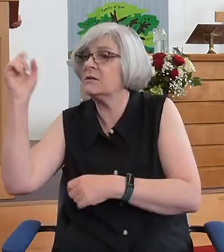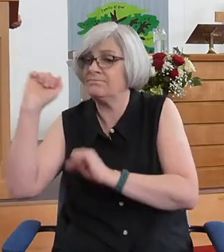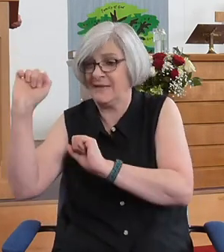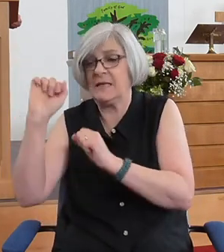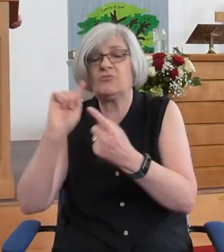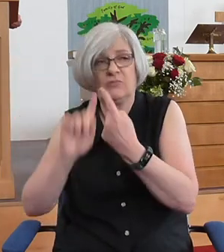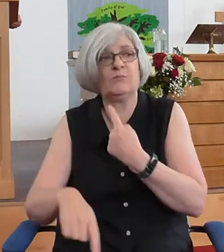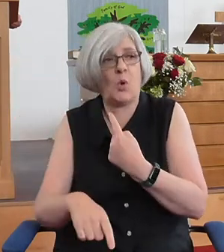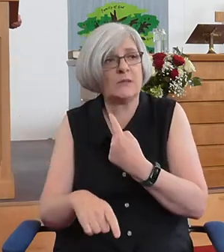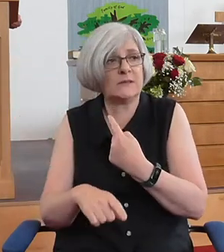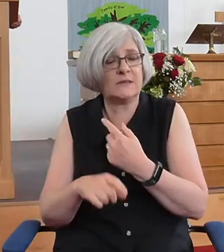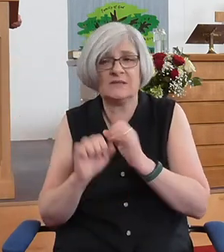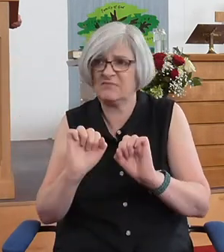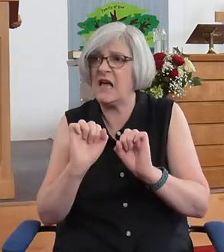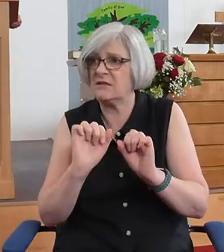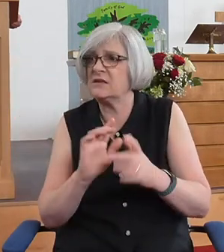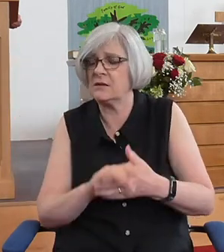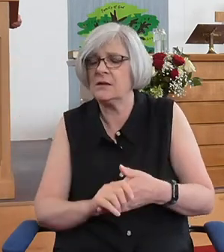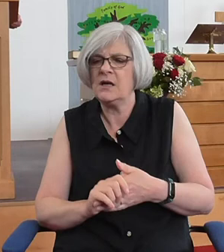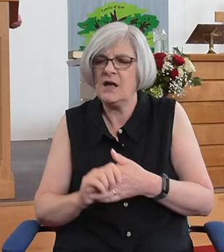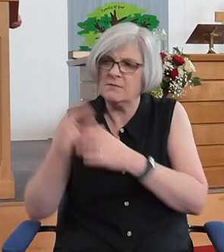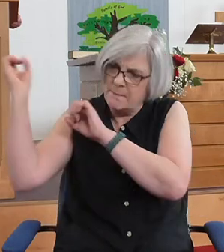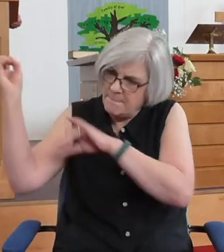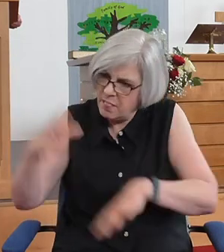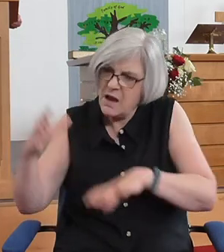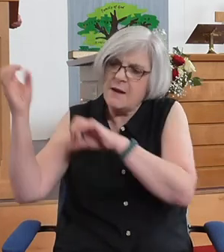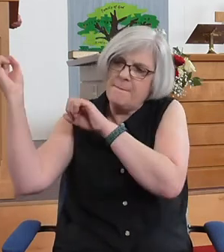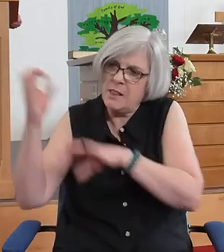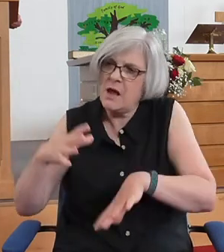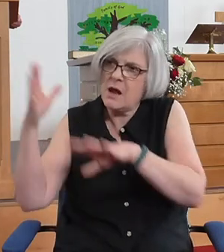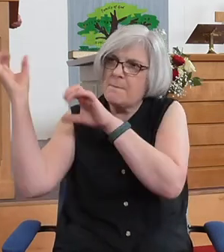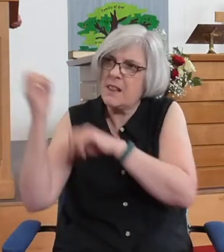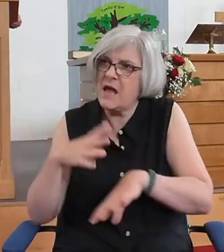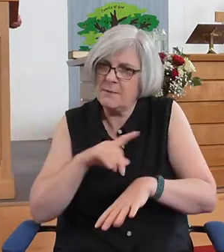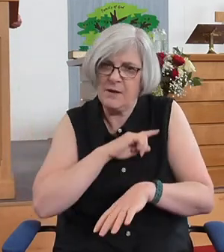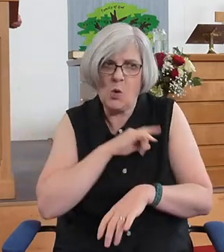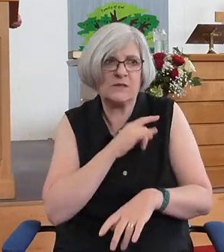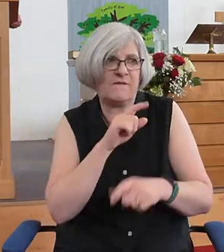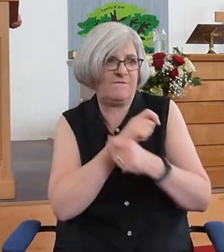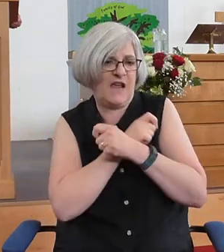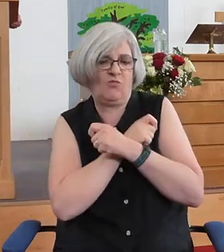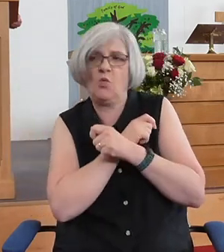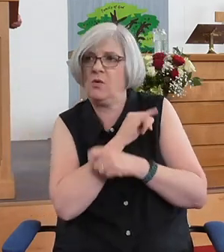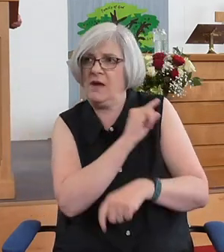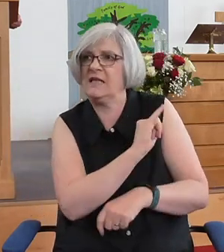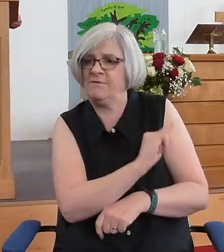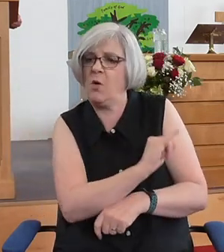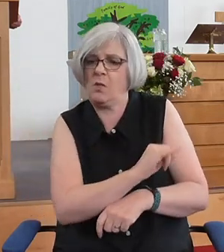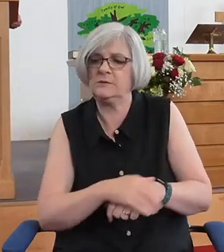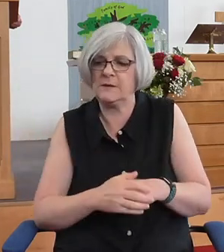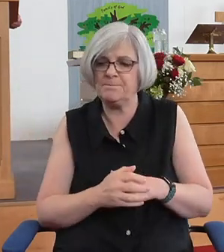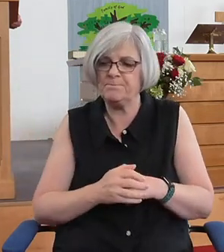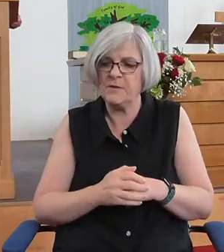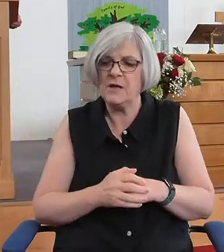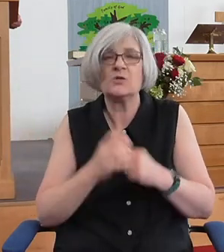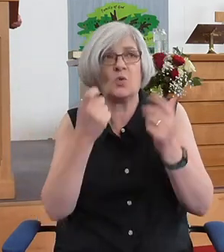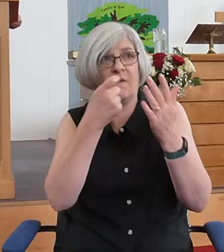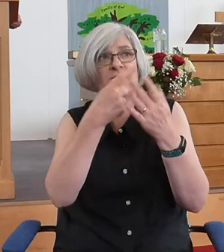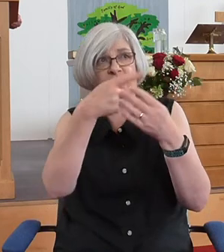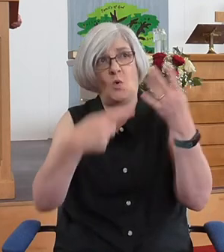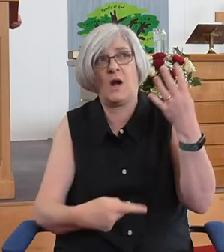response. He brought all the plagues on his people. So that's the four R's.